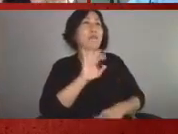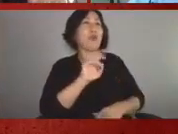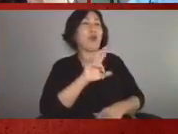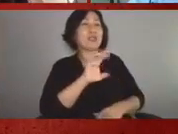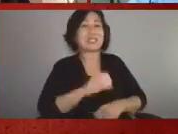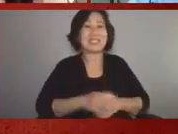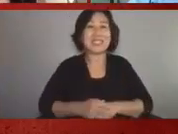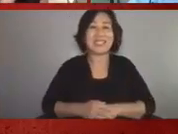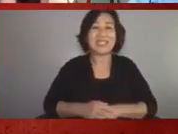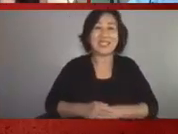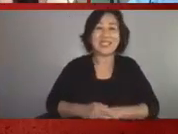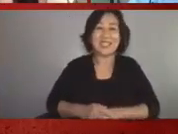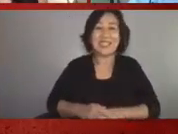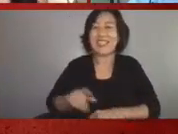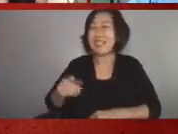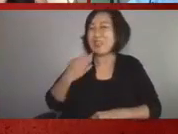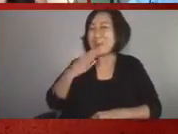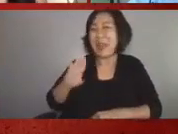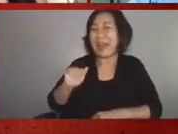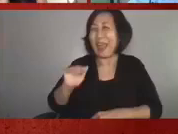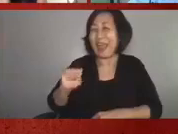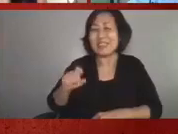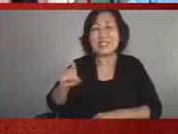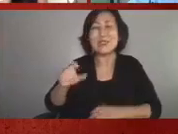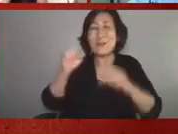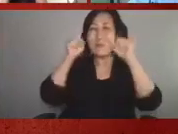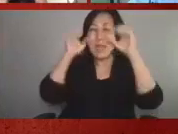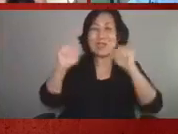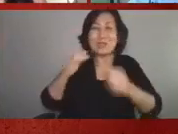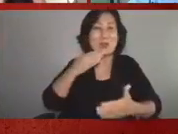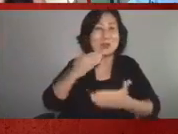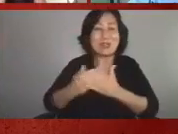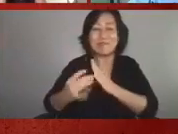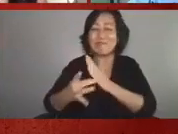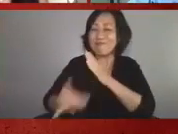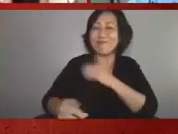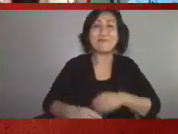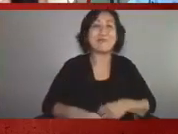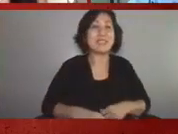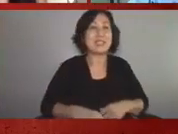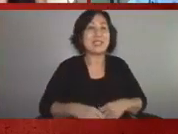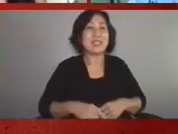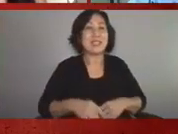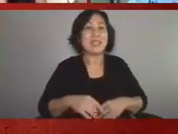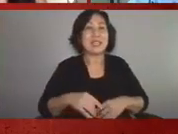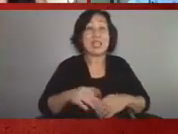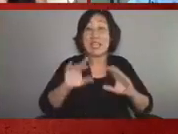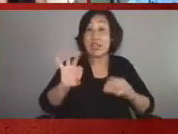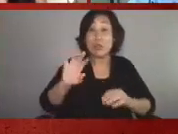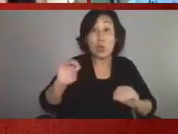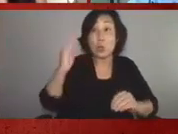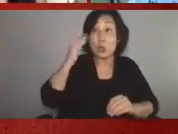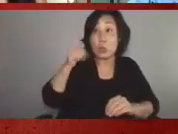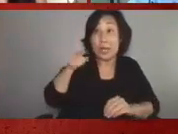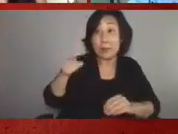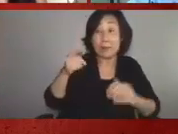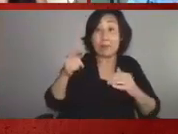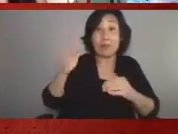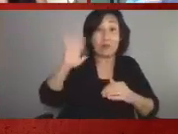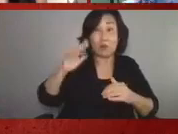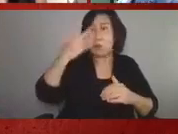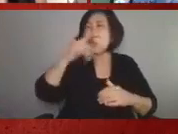He's such a badass. It's amazing. He's so good. He's so good. Now, does he if nobody knew him then, they'll know him